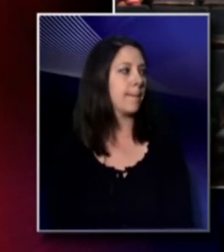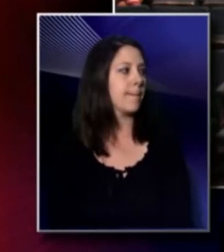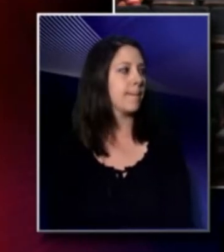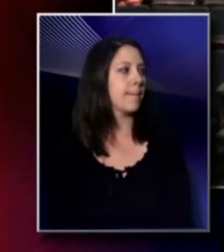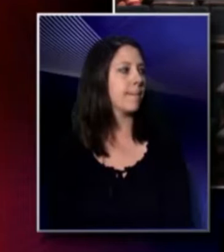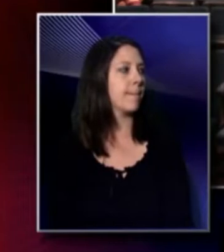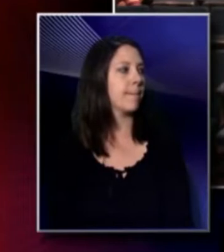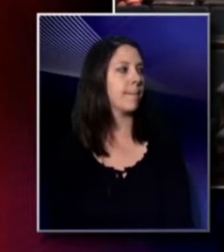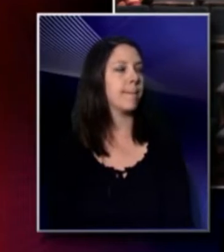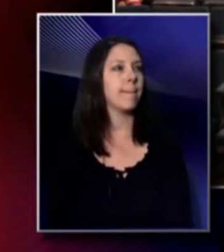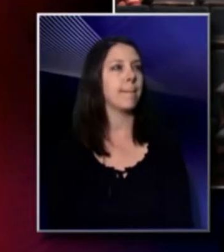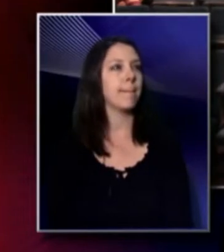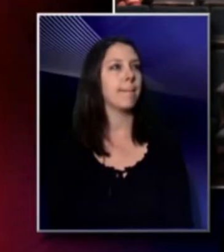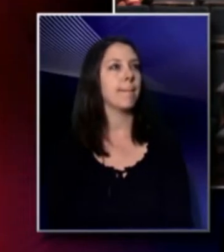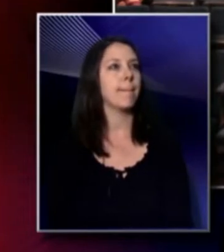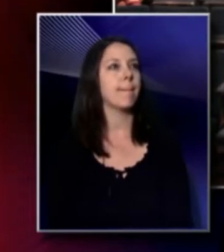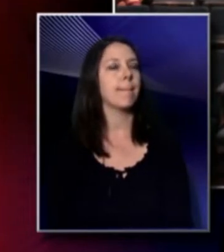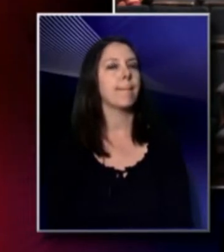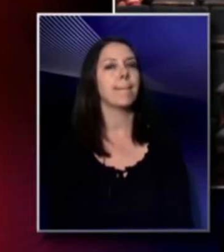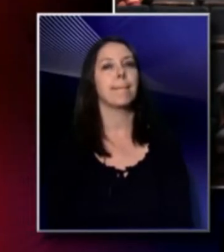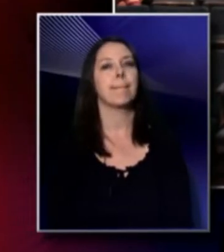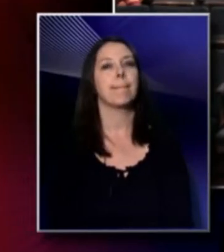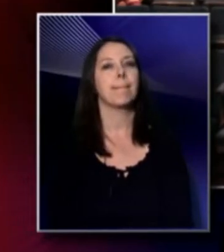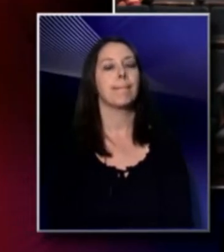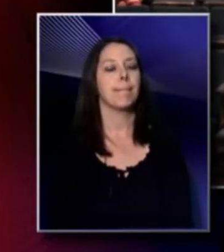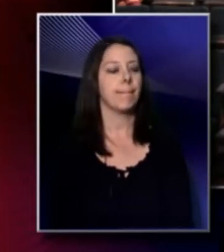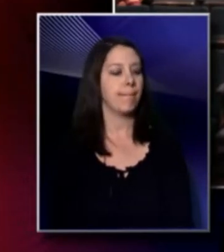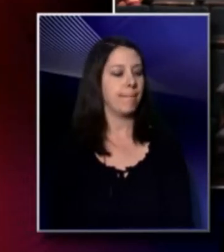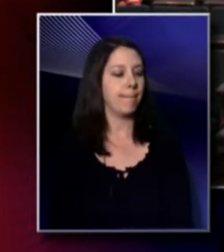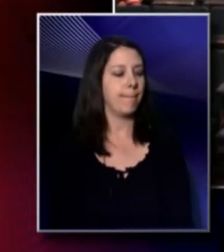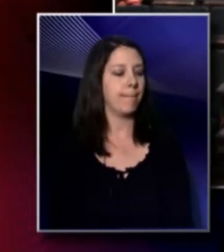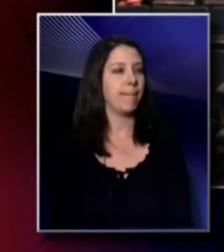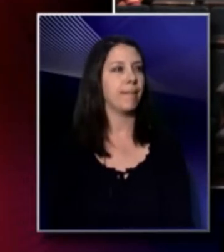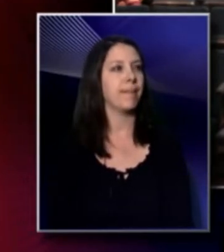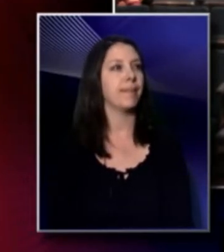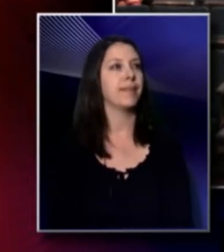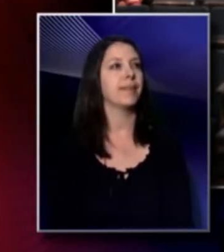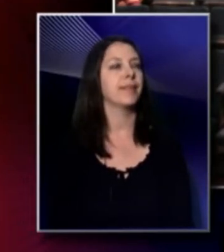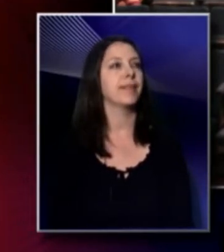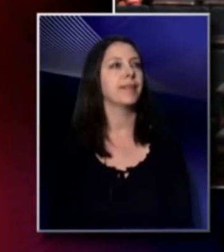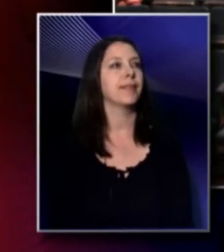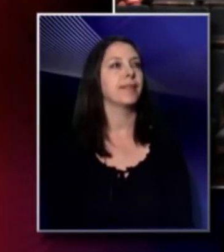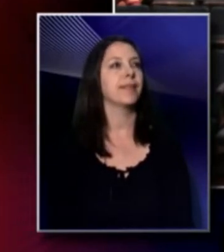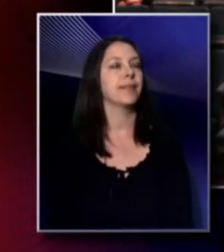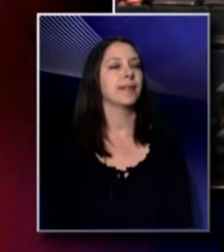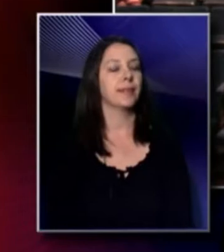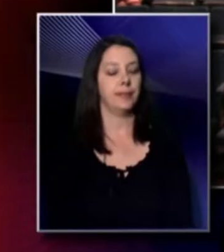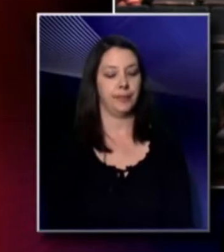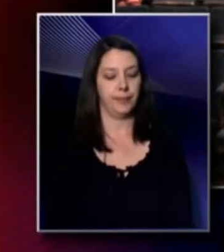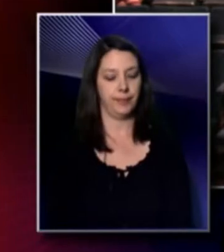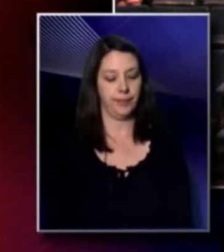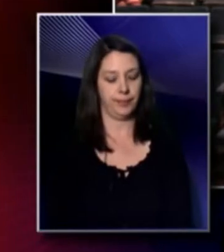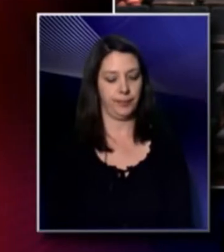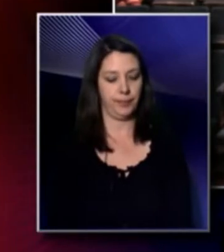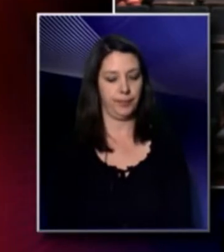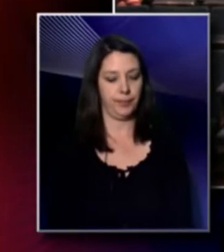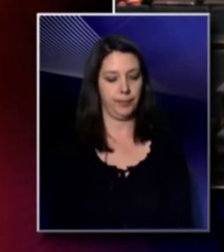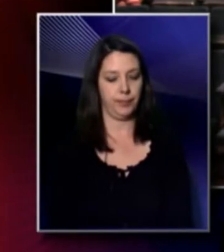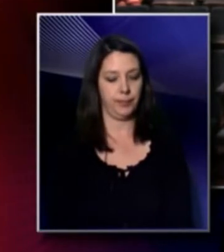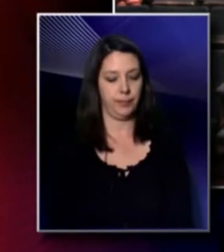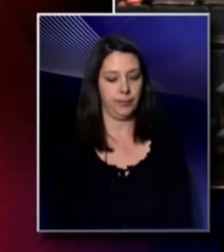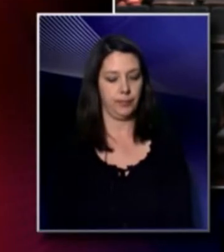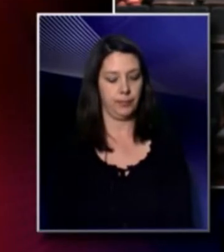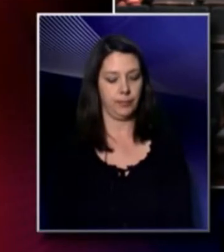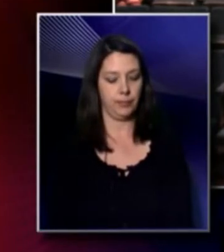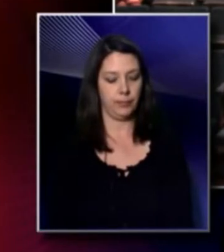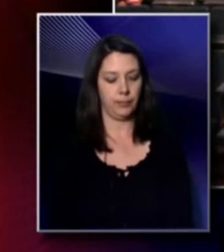as far as entrance into there. They have it on the little mimeographs or microfilm, and I